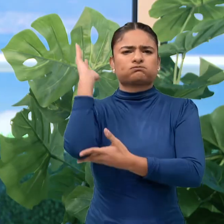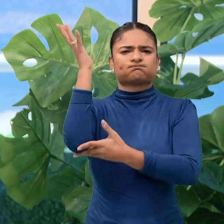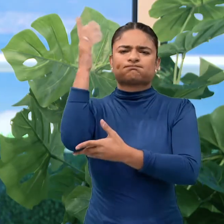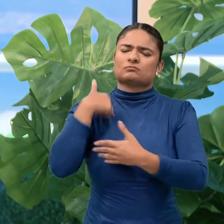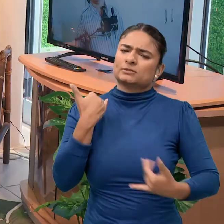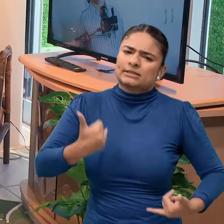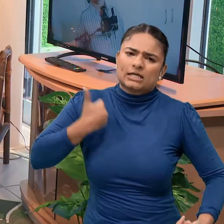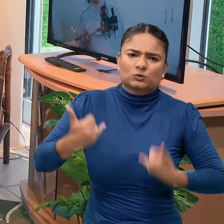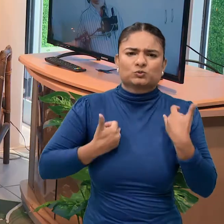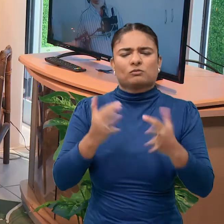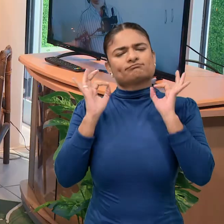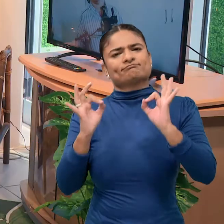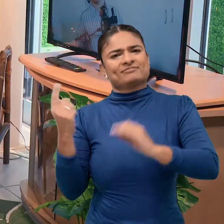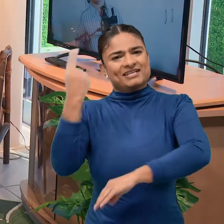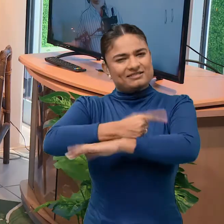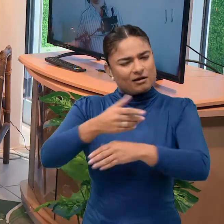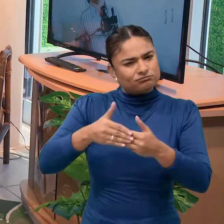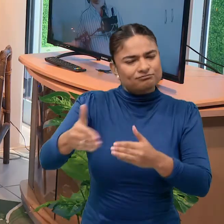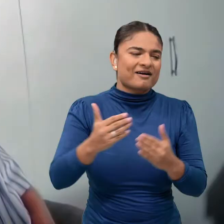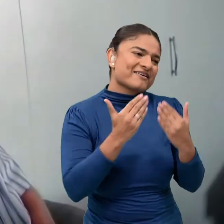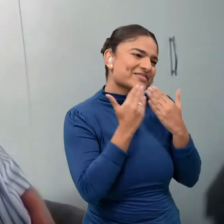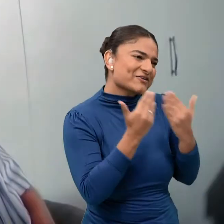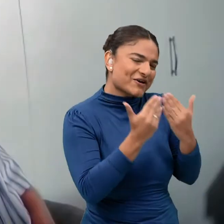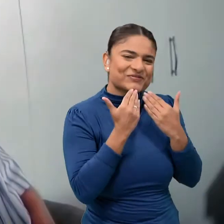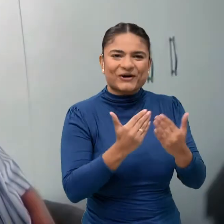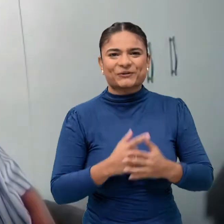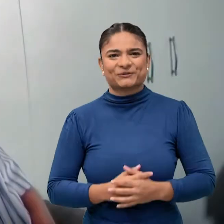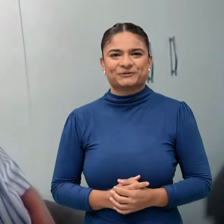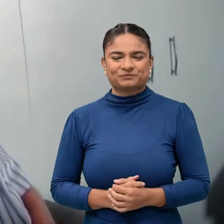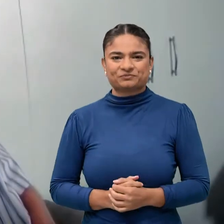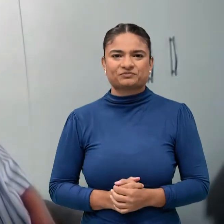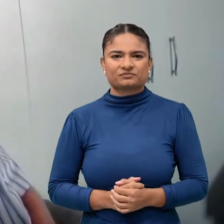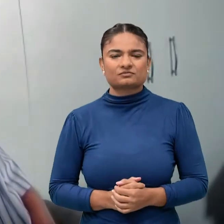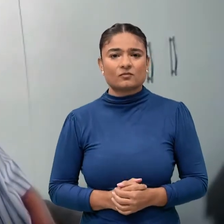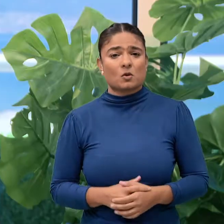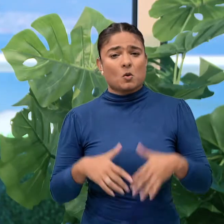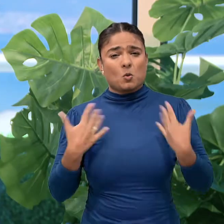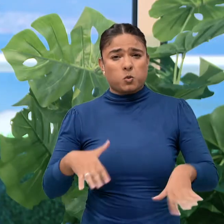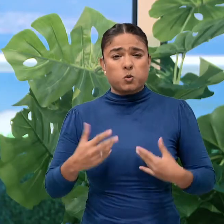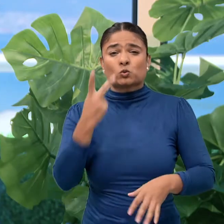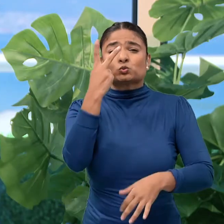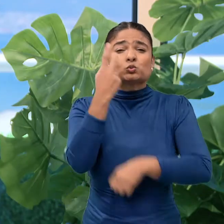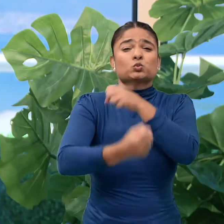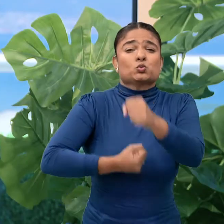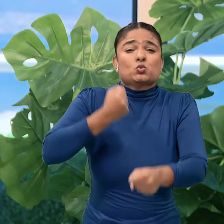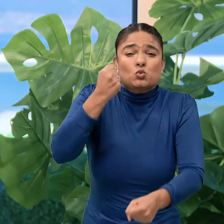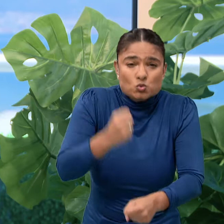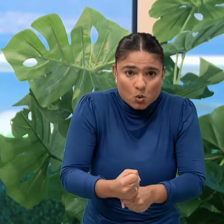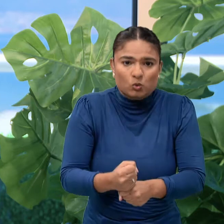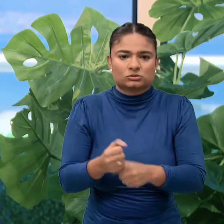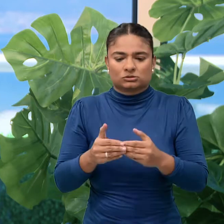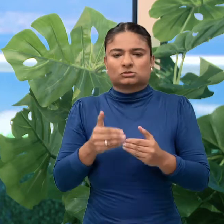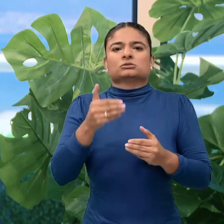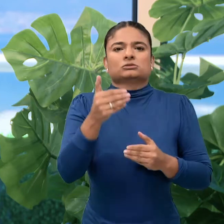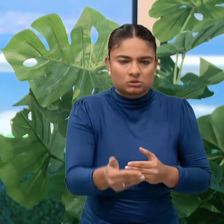absolute pleasure talking with you. We wish you a wonderful day further. Thank you. Thanks very much. It's taken Dr. Vic 2 years longer